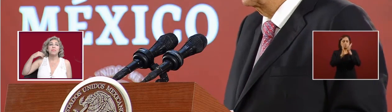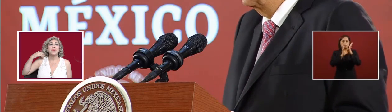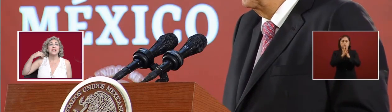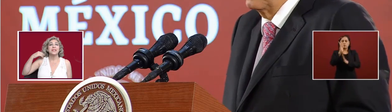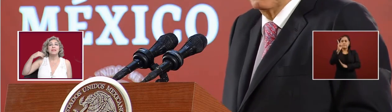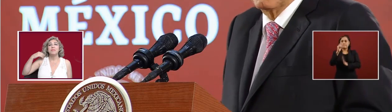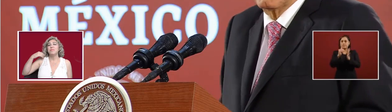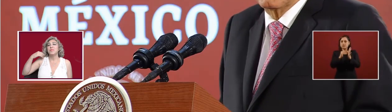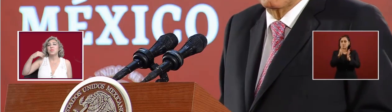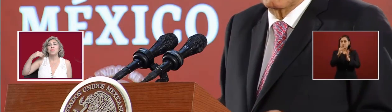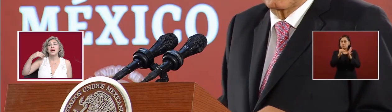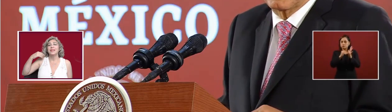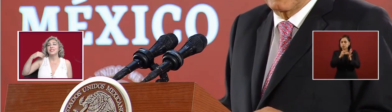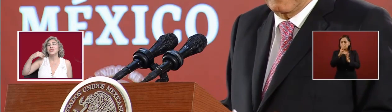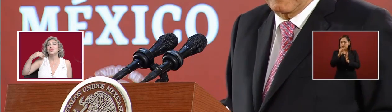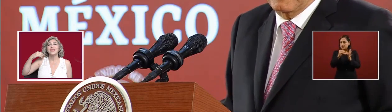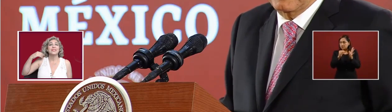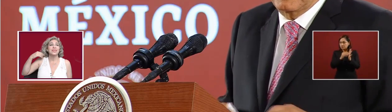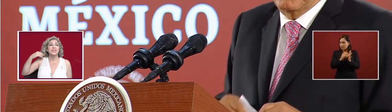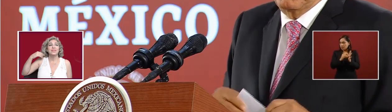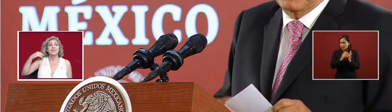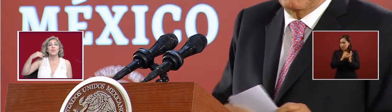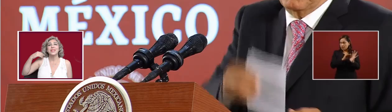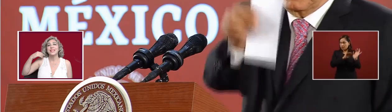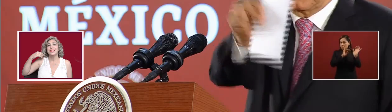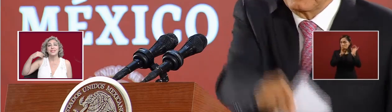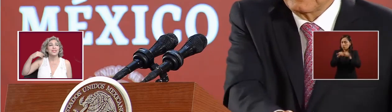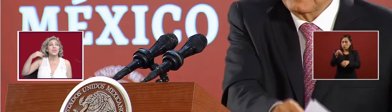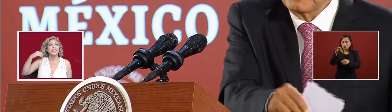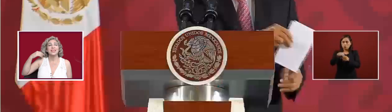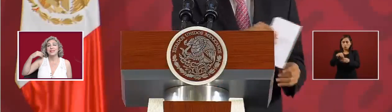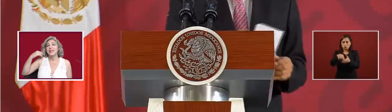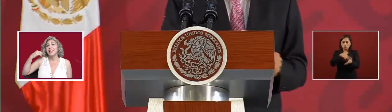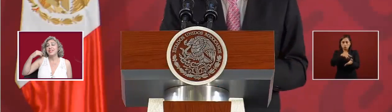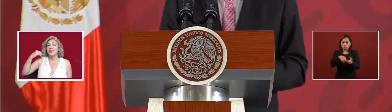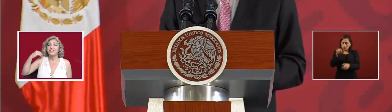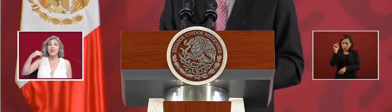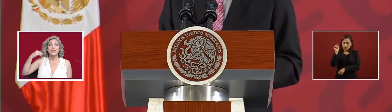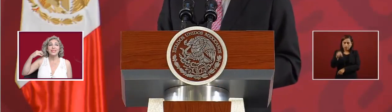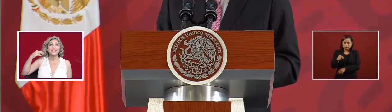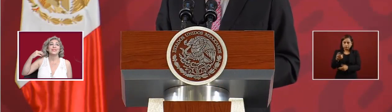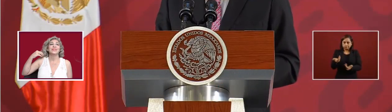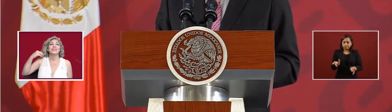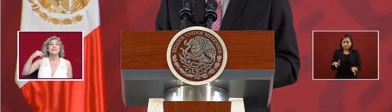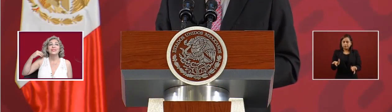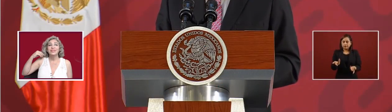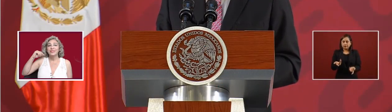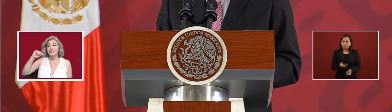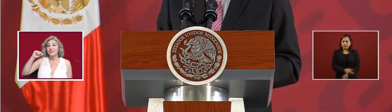going to be 2,000 1,000 3,000 and they're going to vote